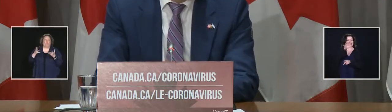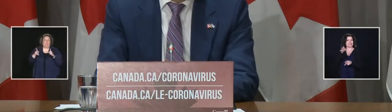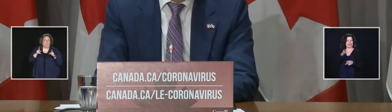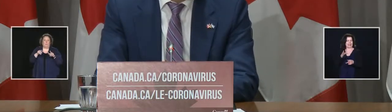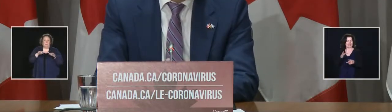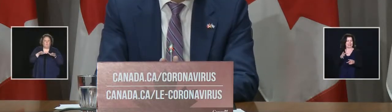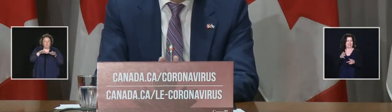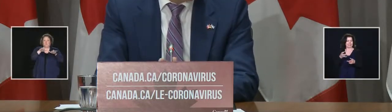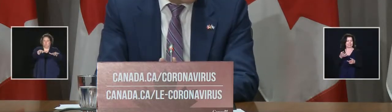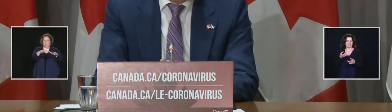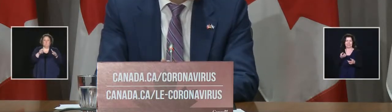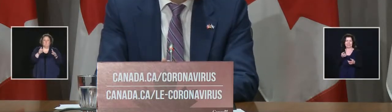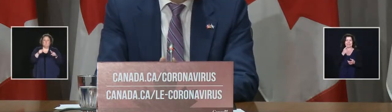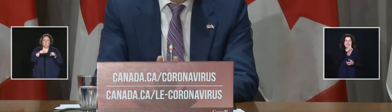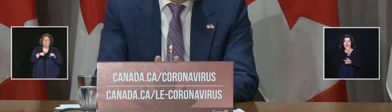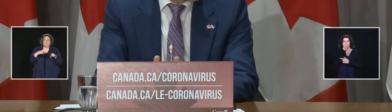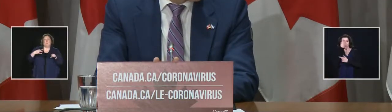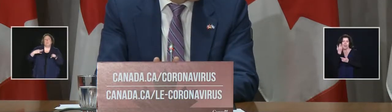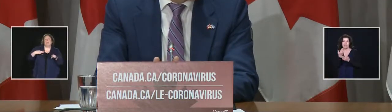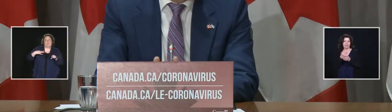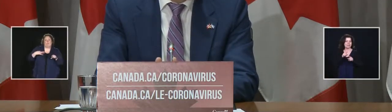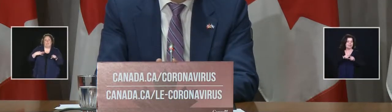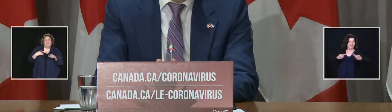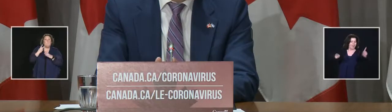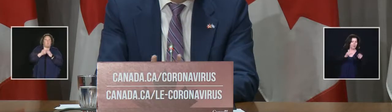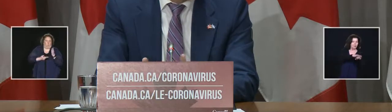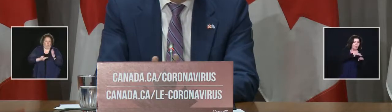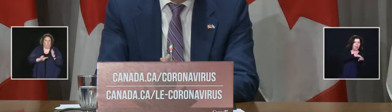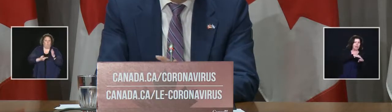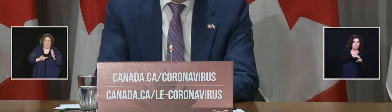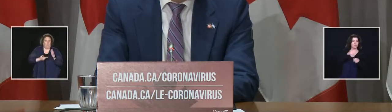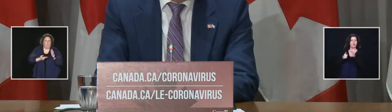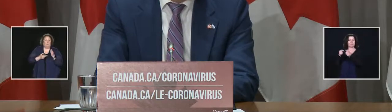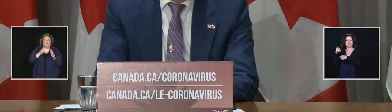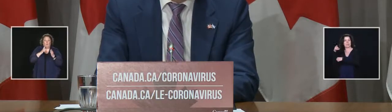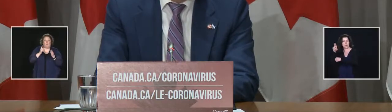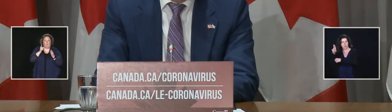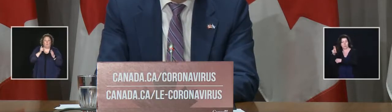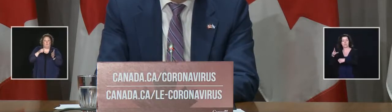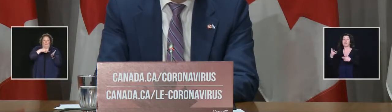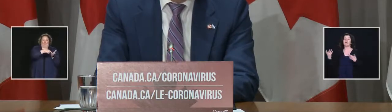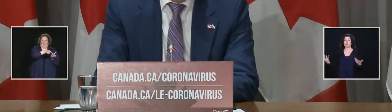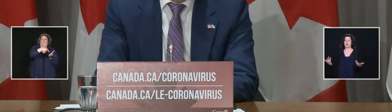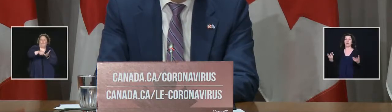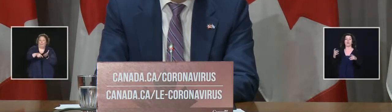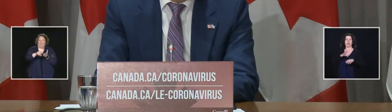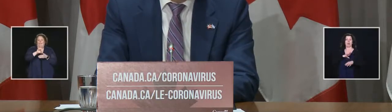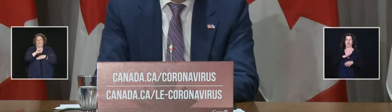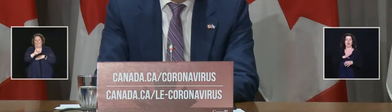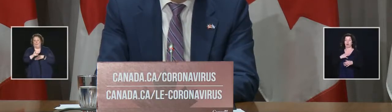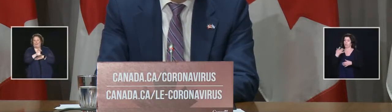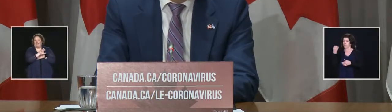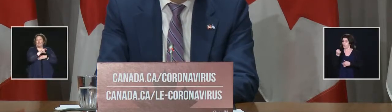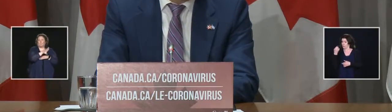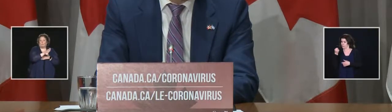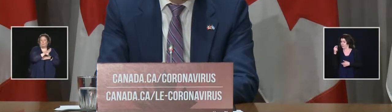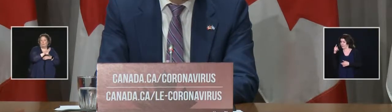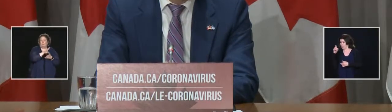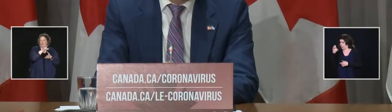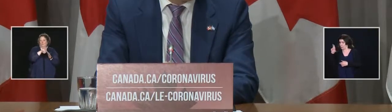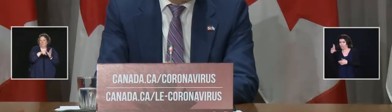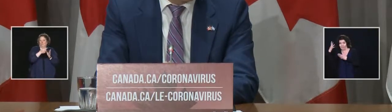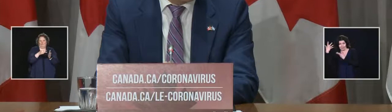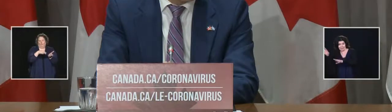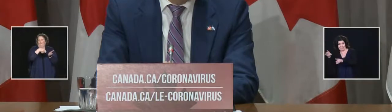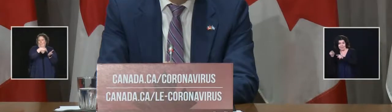people that applied twice and received, therefore, a double payment. And they reimbursed, in many cases, half of